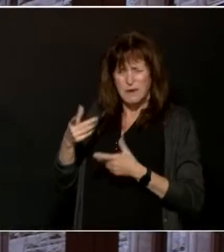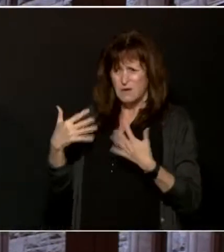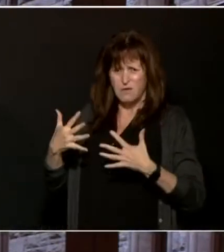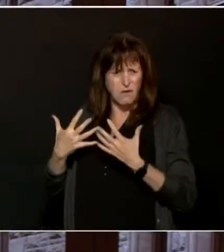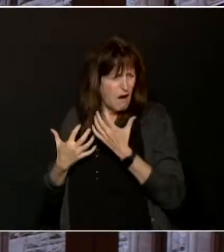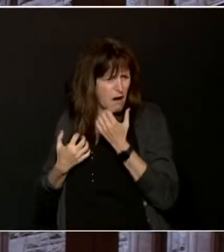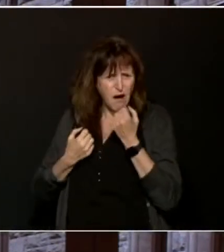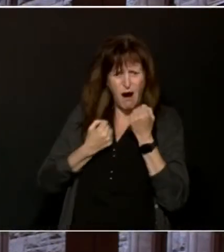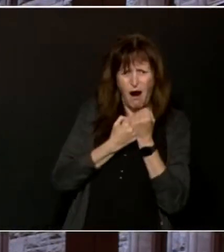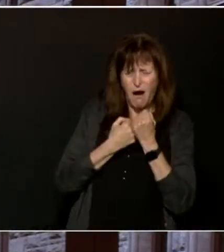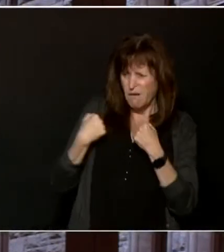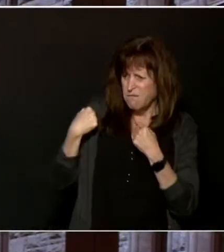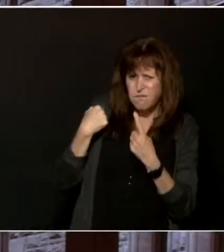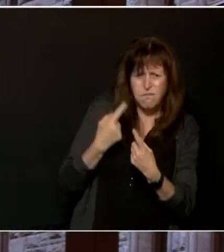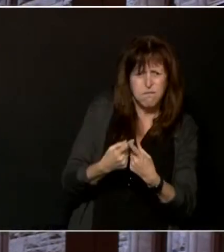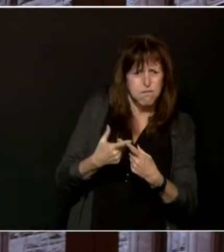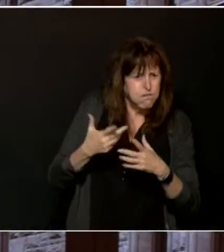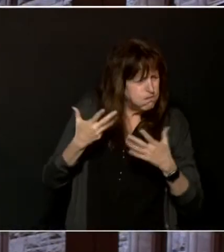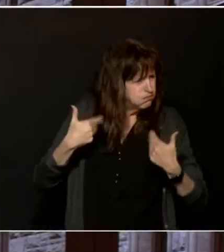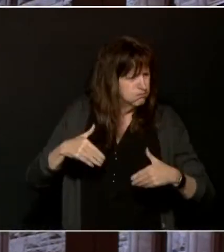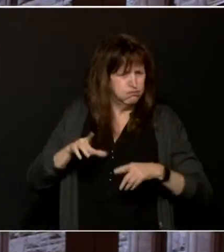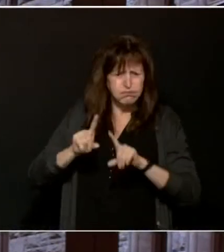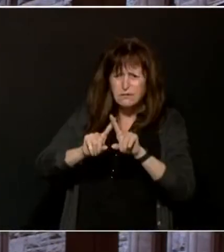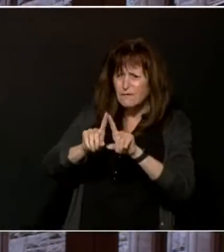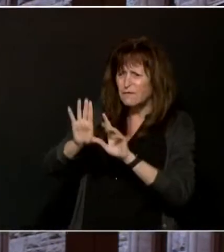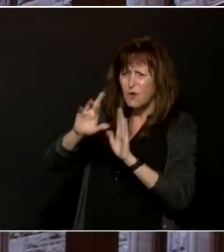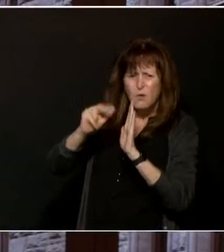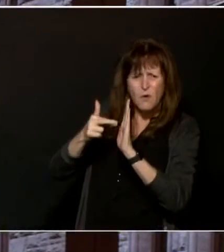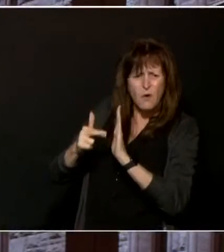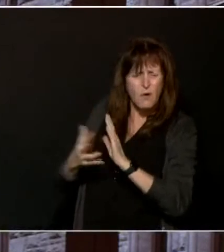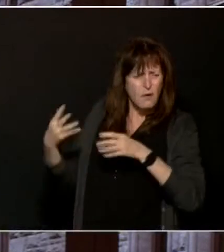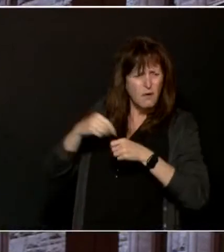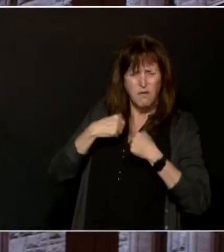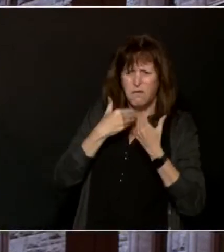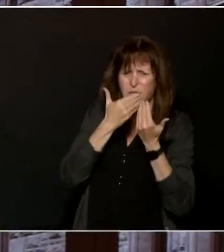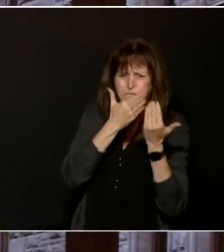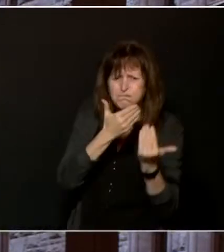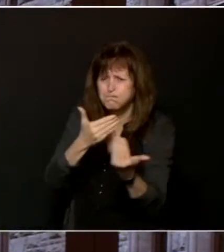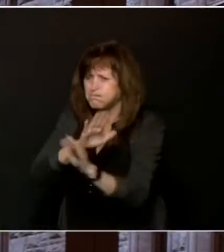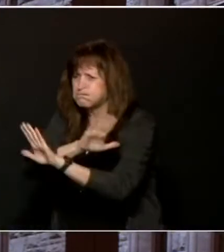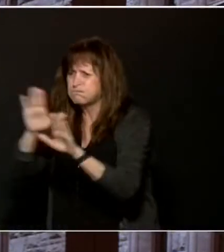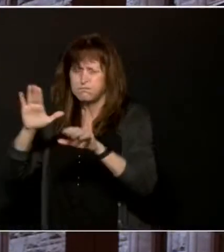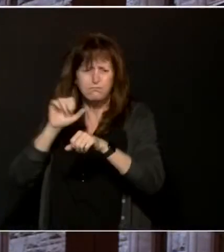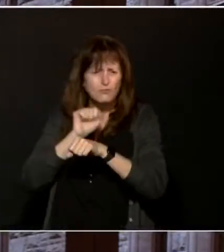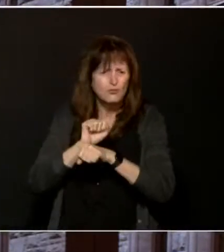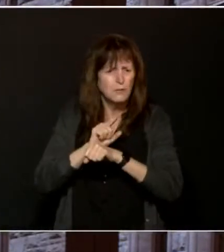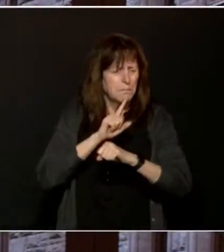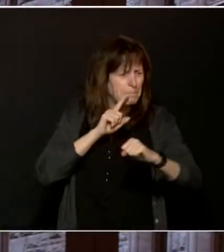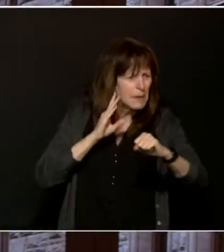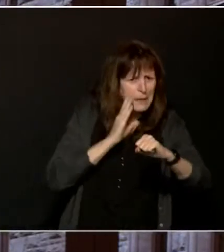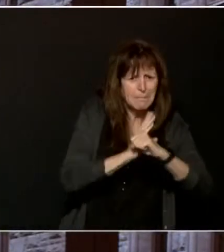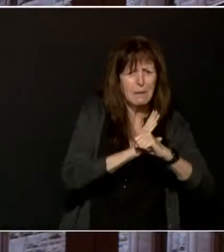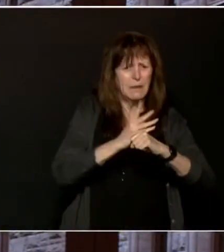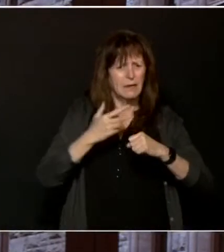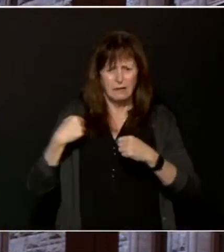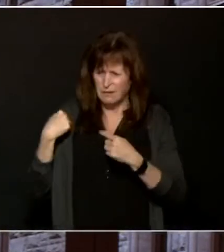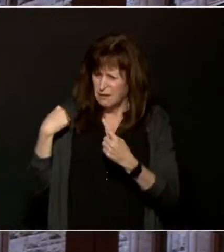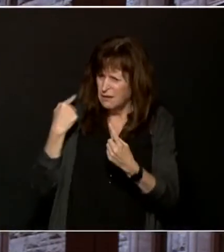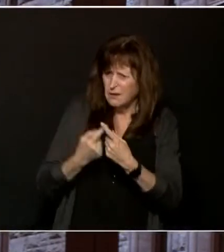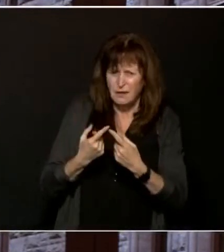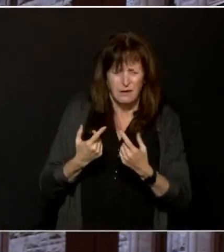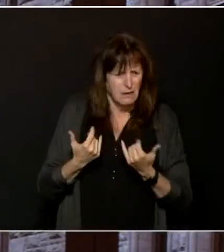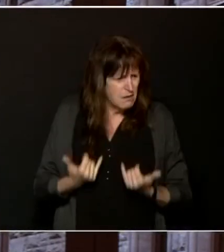task and moving forward on that. So thank you for your work and dedication then, now, and ongoing is so much